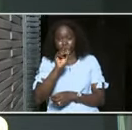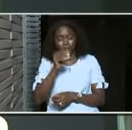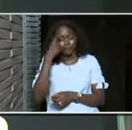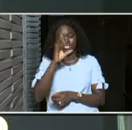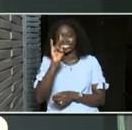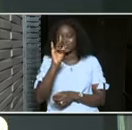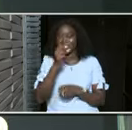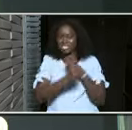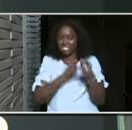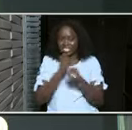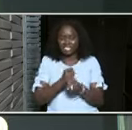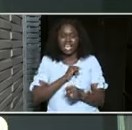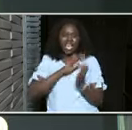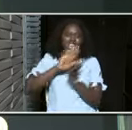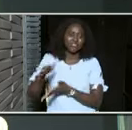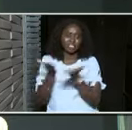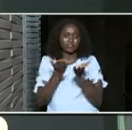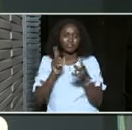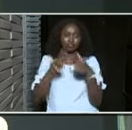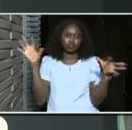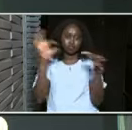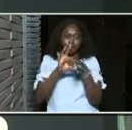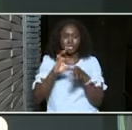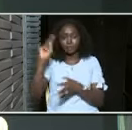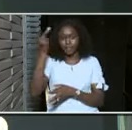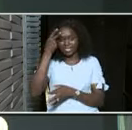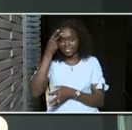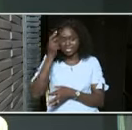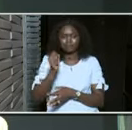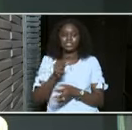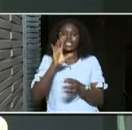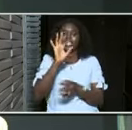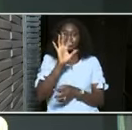service in 1991 to join politics. And in